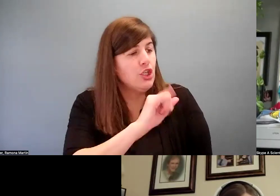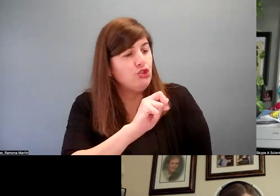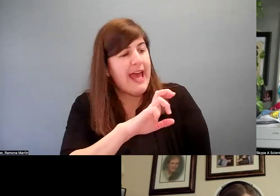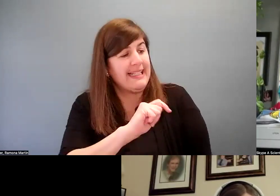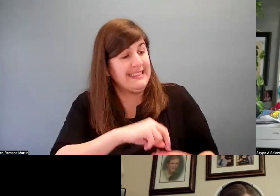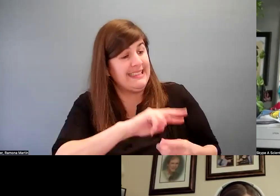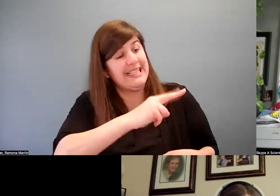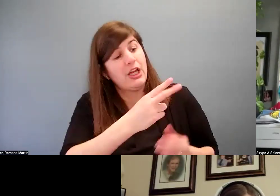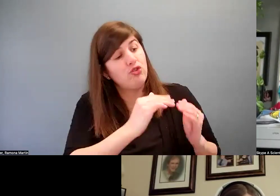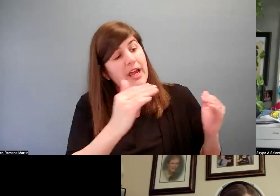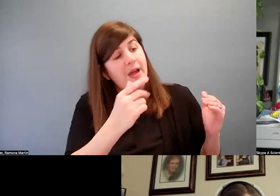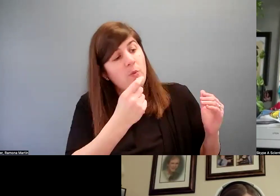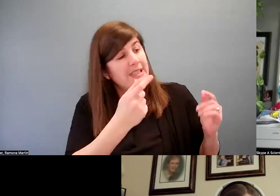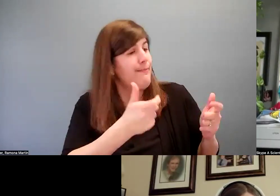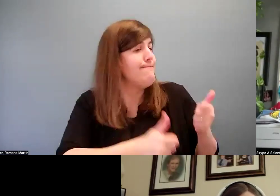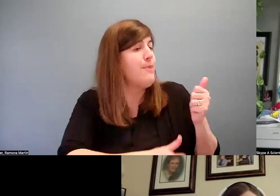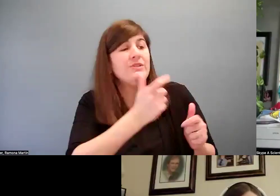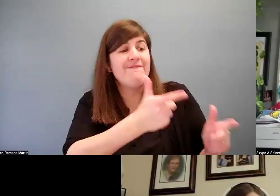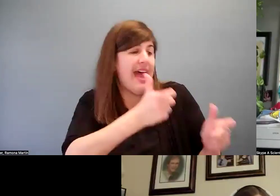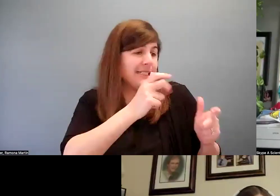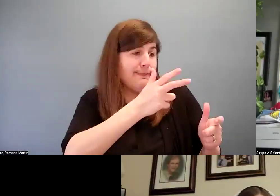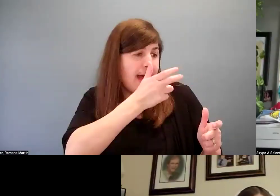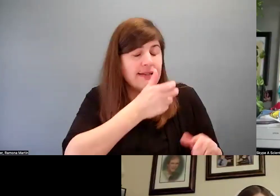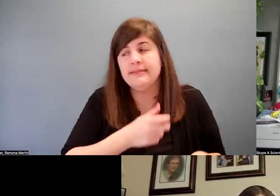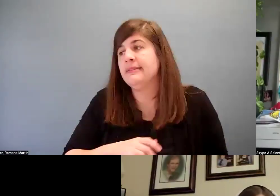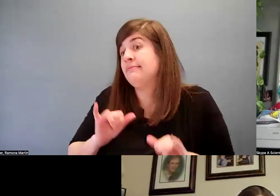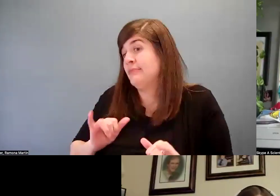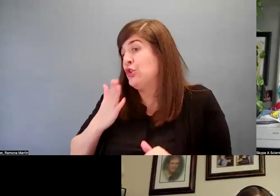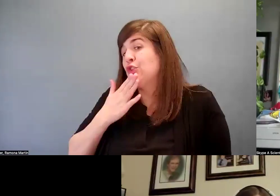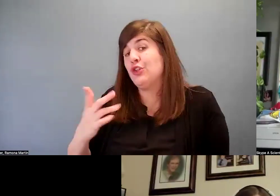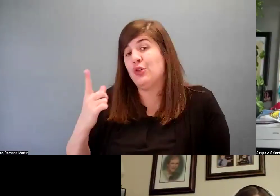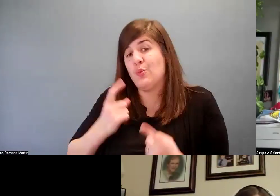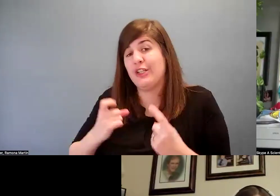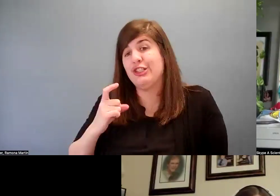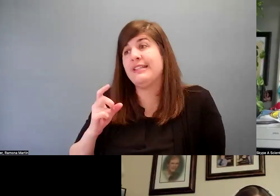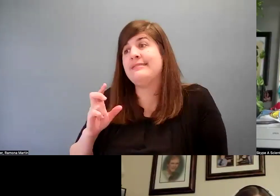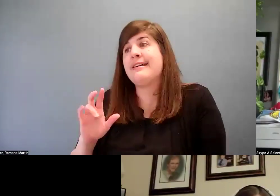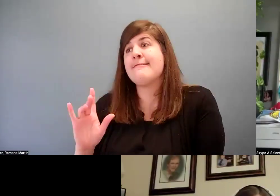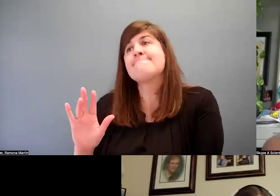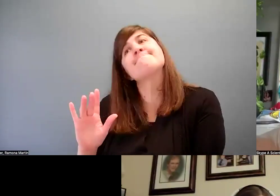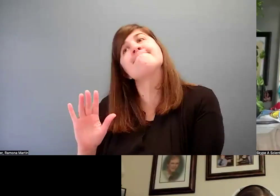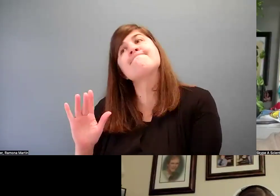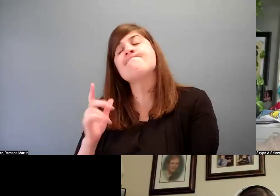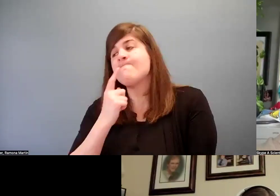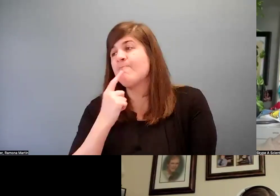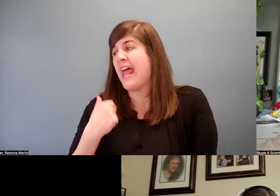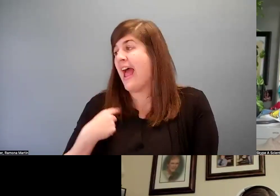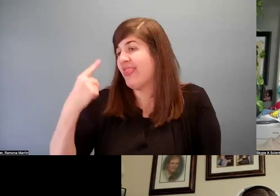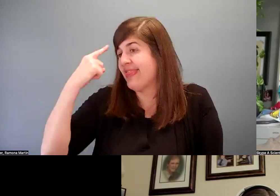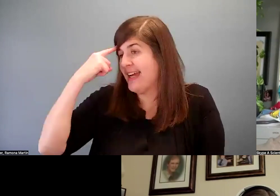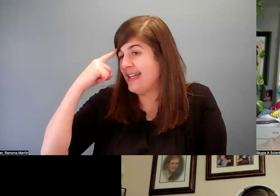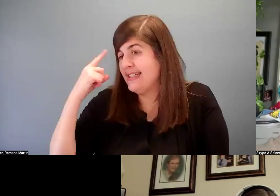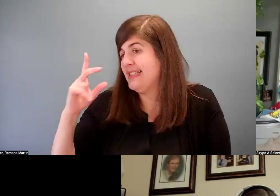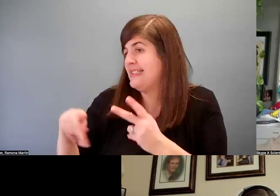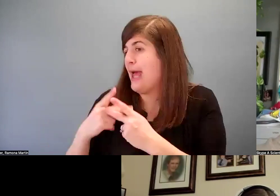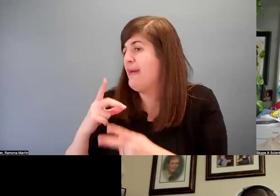grade. What is the fastest bug? Ooh, that's a very good question. Um, I think it's a type